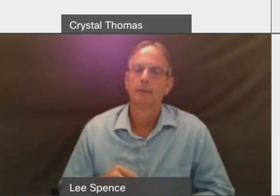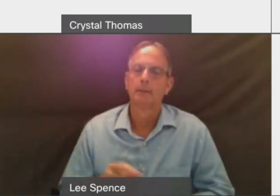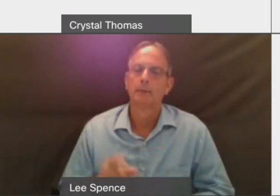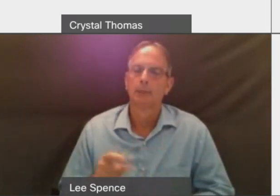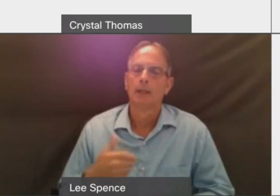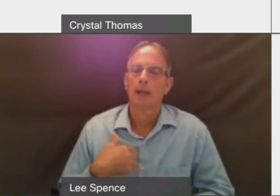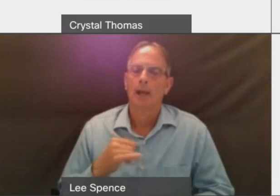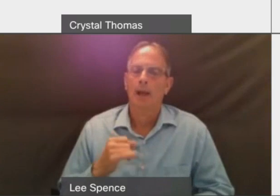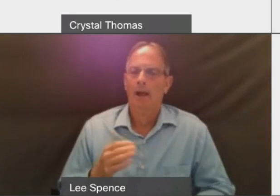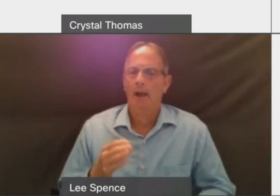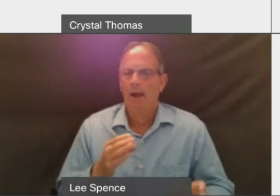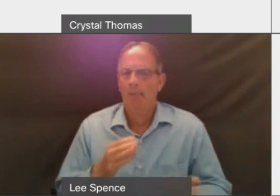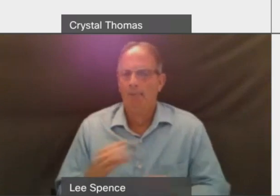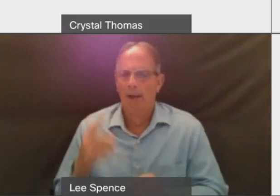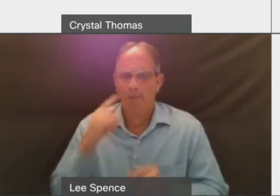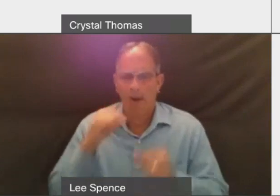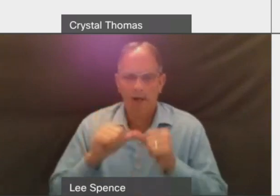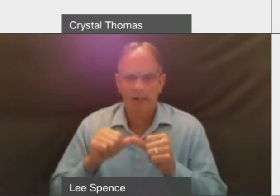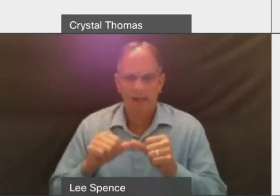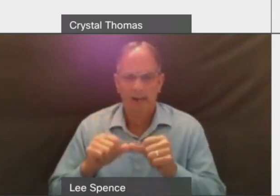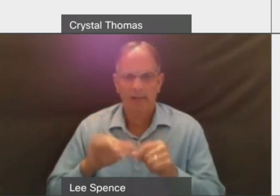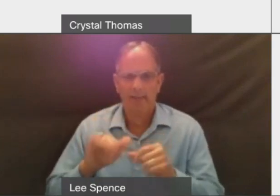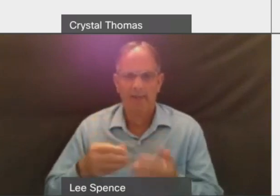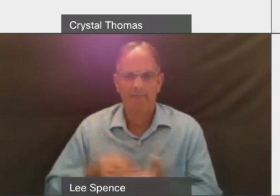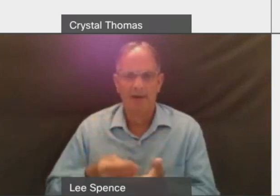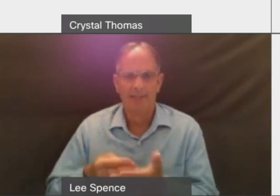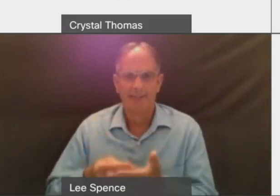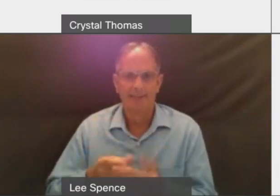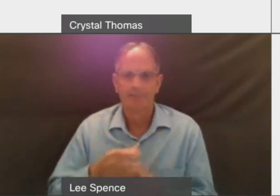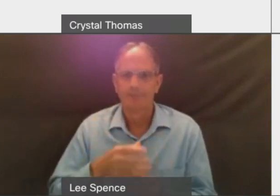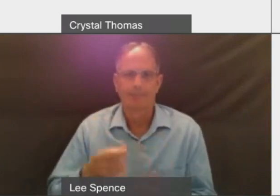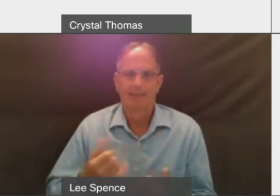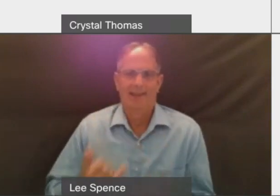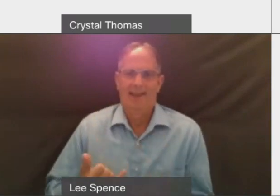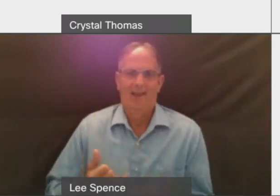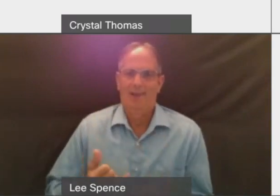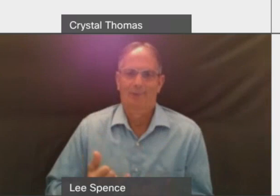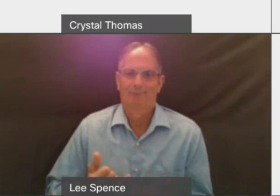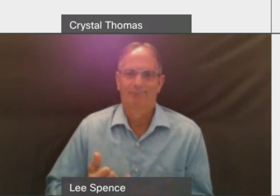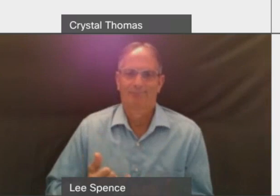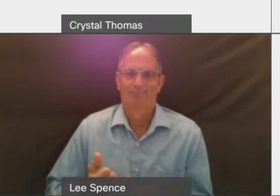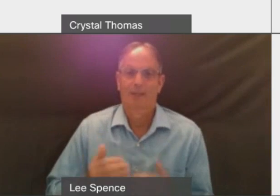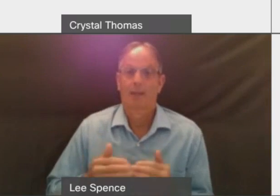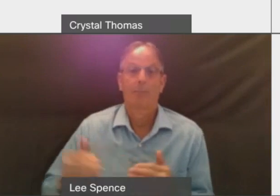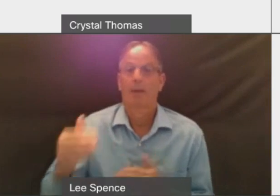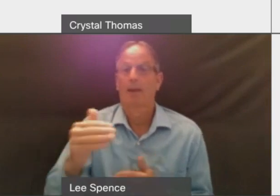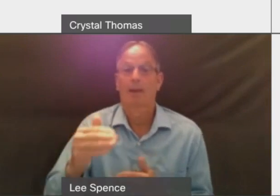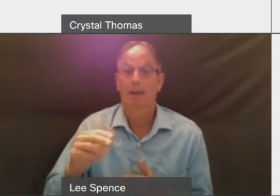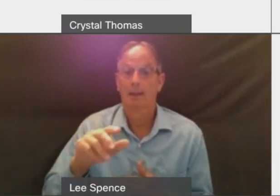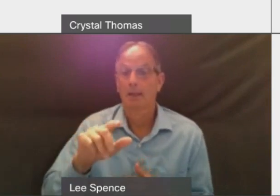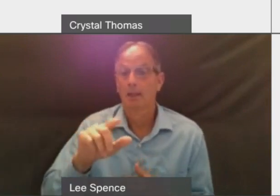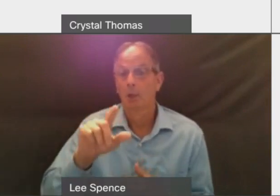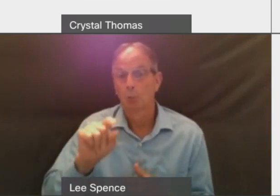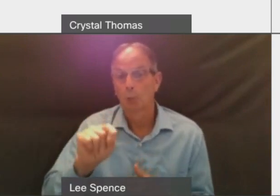a plan for sustaining the funding. And there isn't currently, beyond the 2022 or